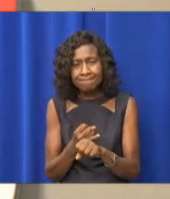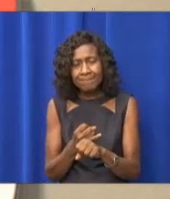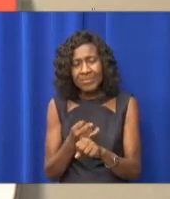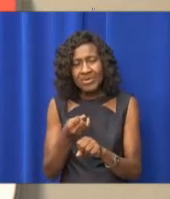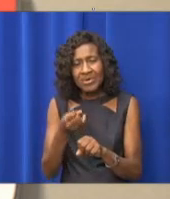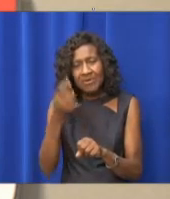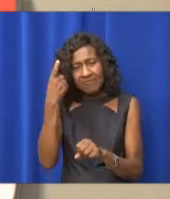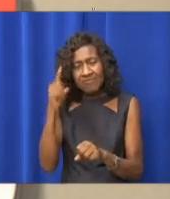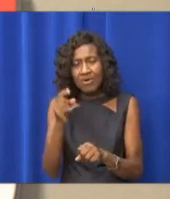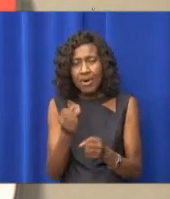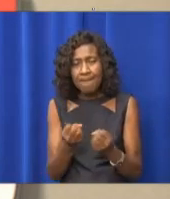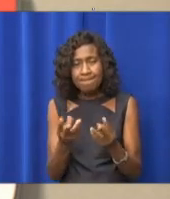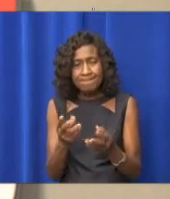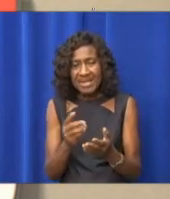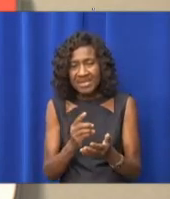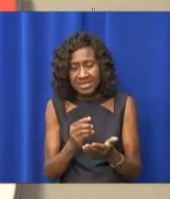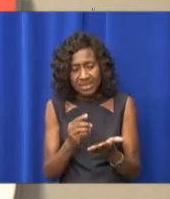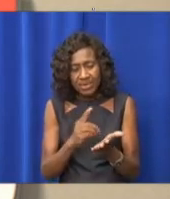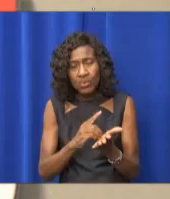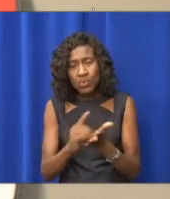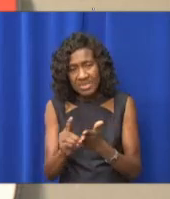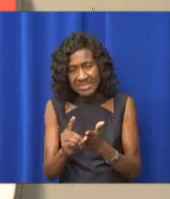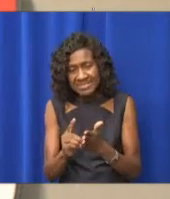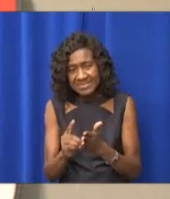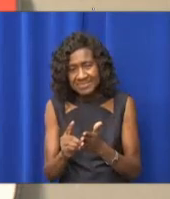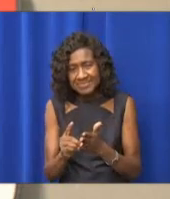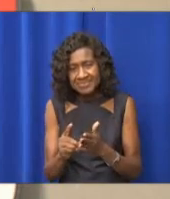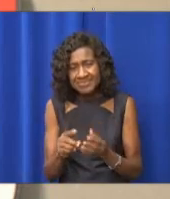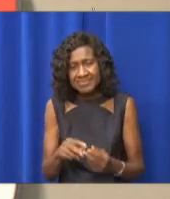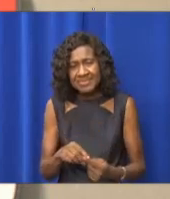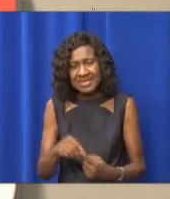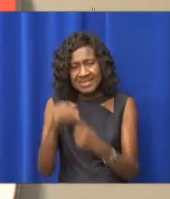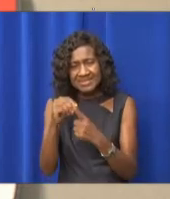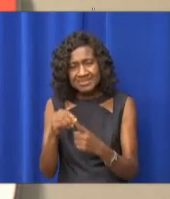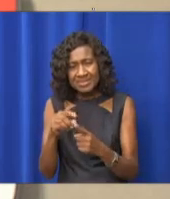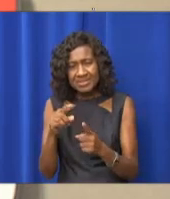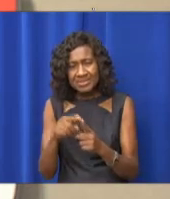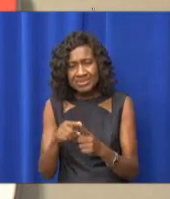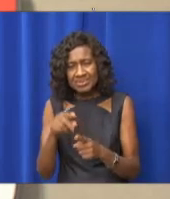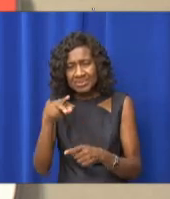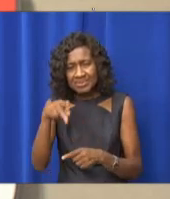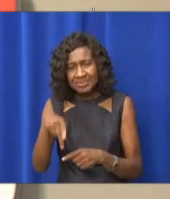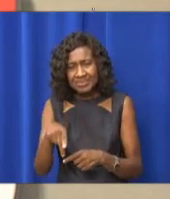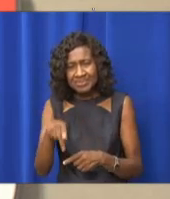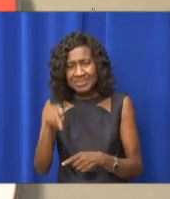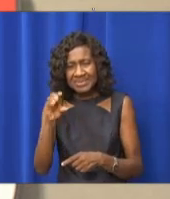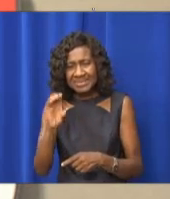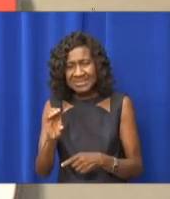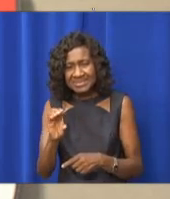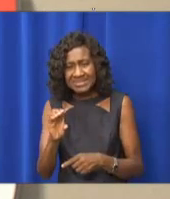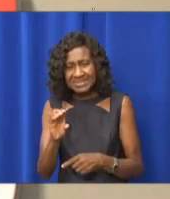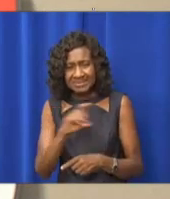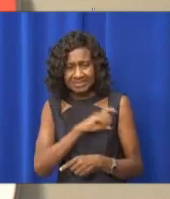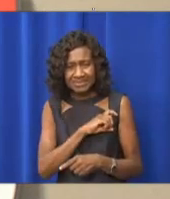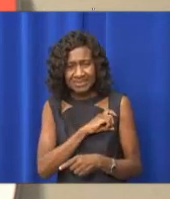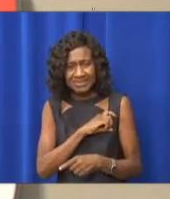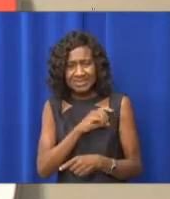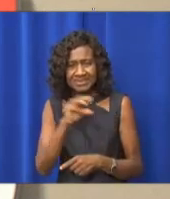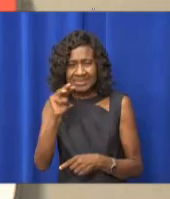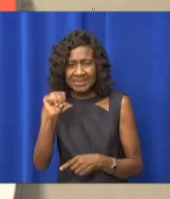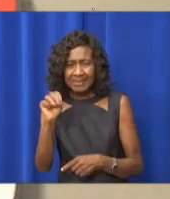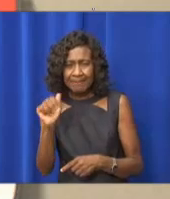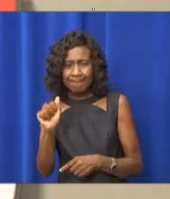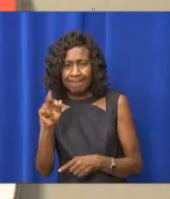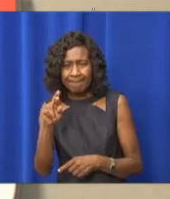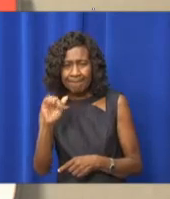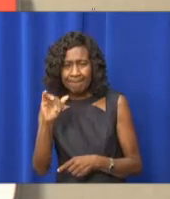an extraordinary situation. But a particular shout out today to PC Marina Connolly, who has been working for